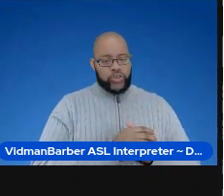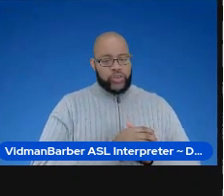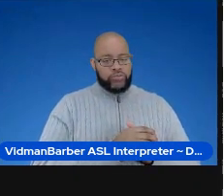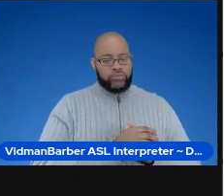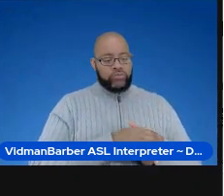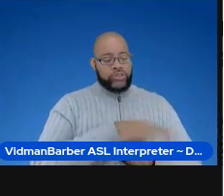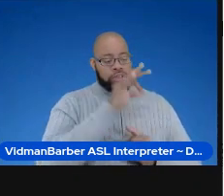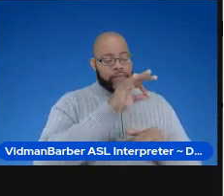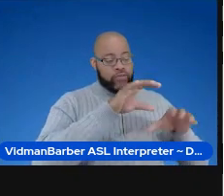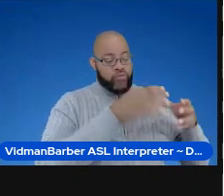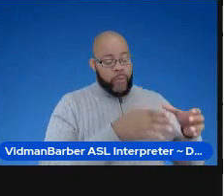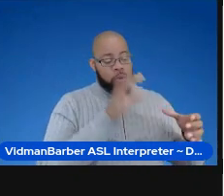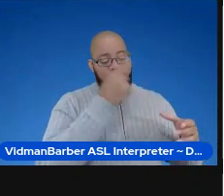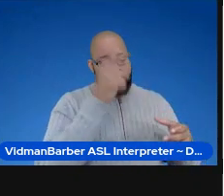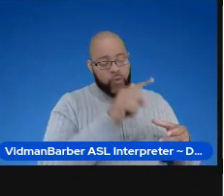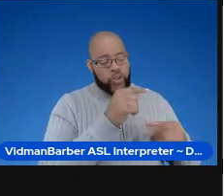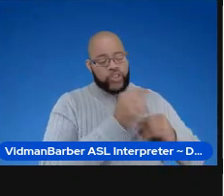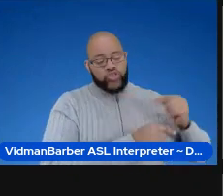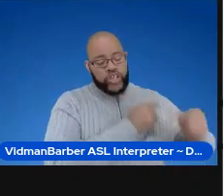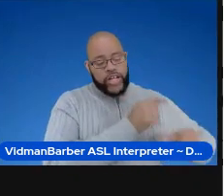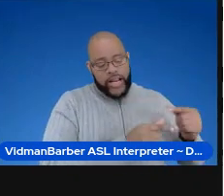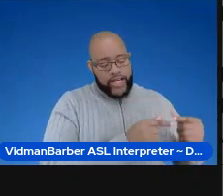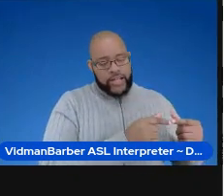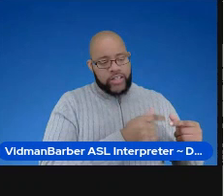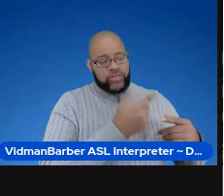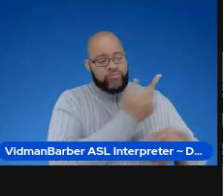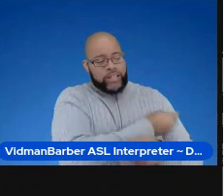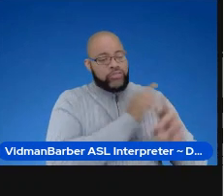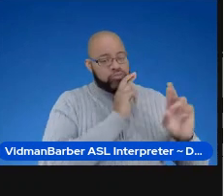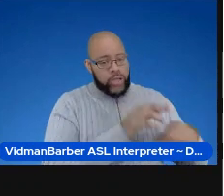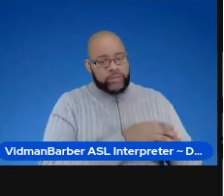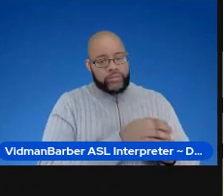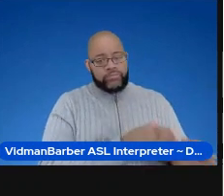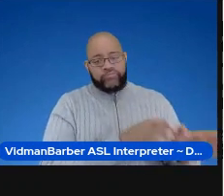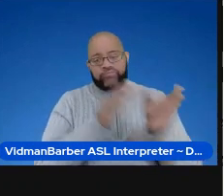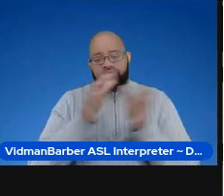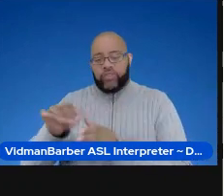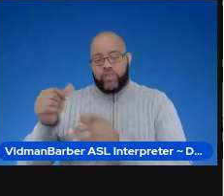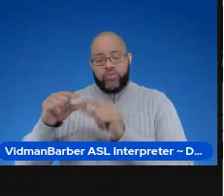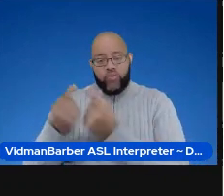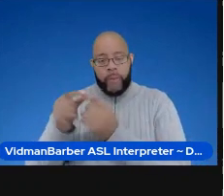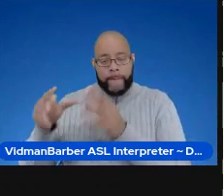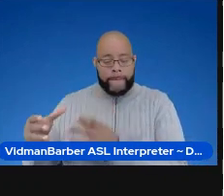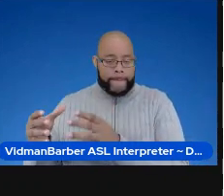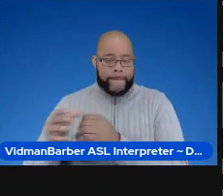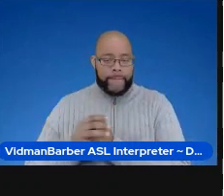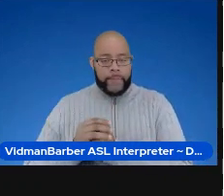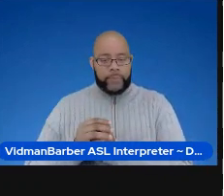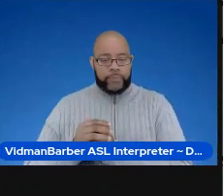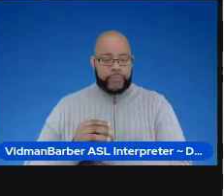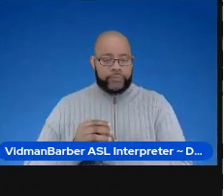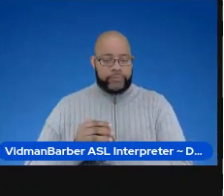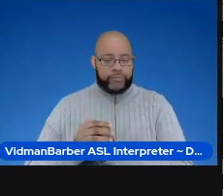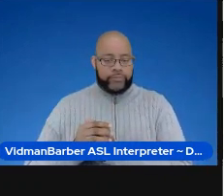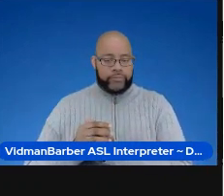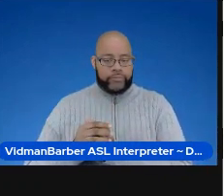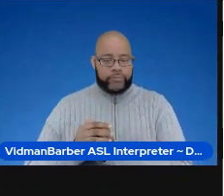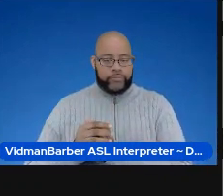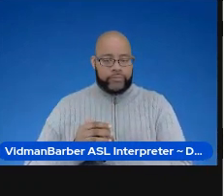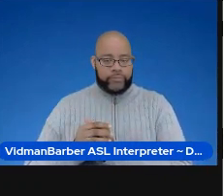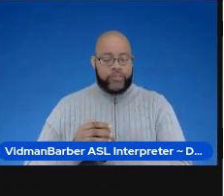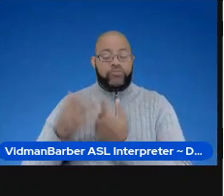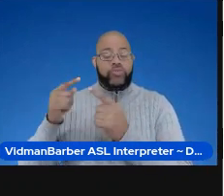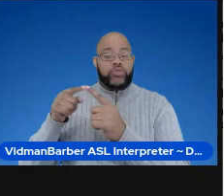discovery cohort to look for genetics underlying vaccine response, and we had a subsequent set of individuals who we aimed